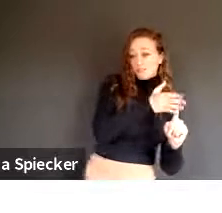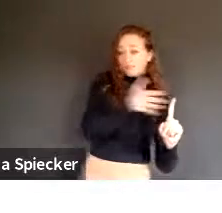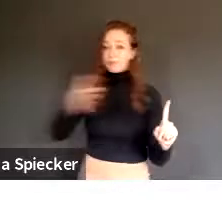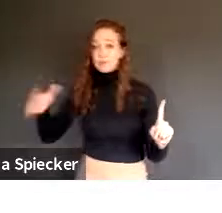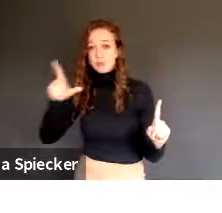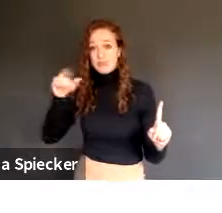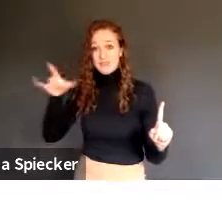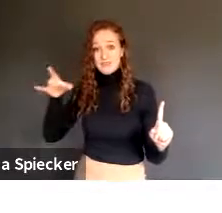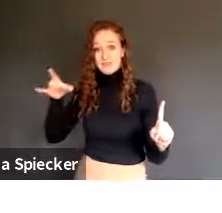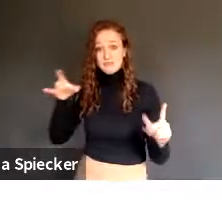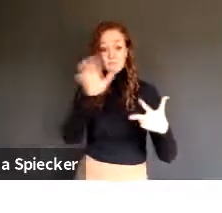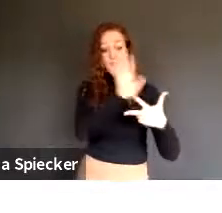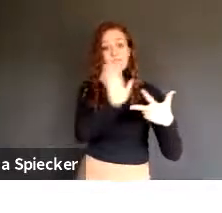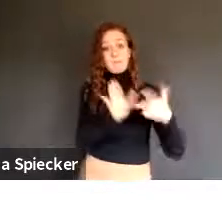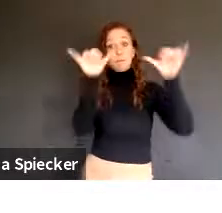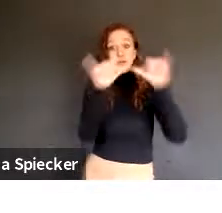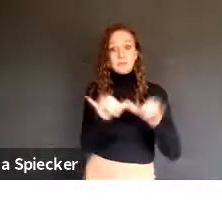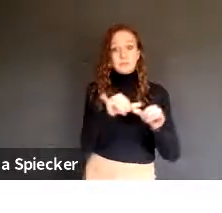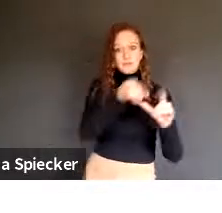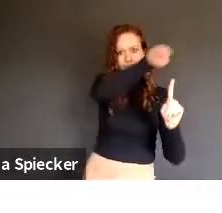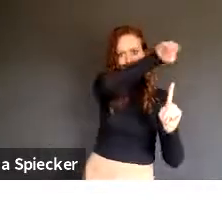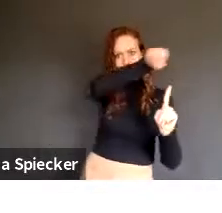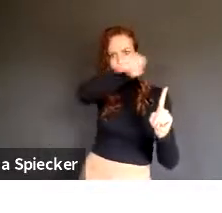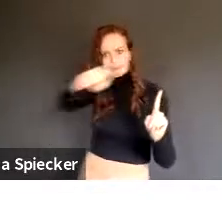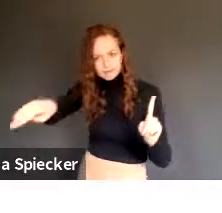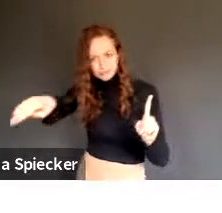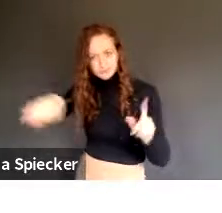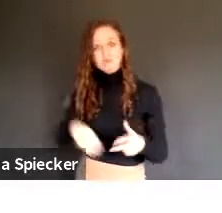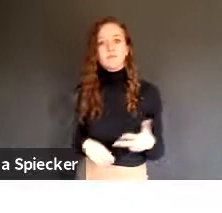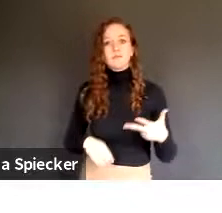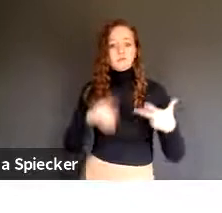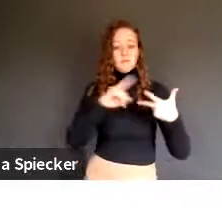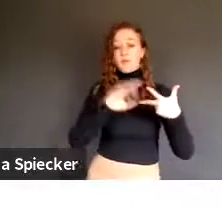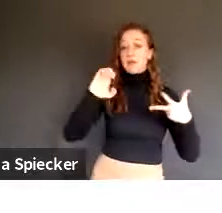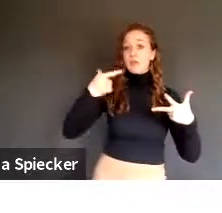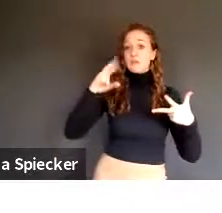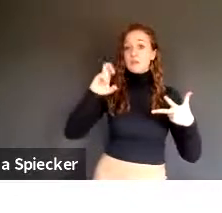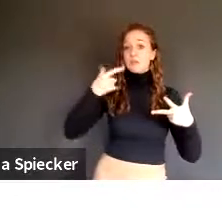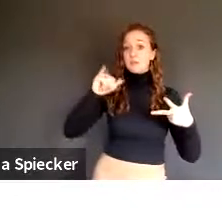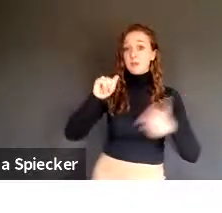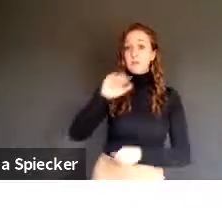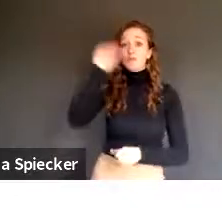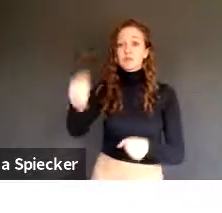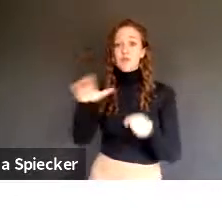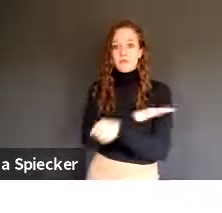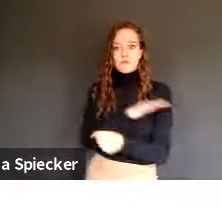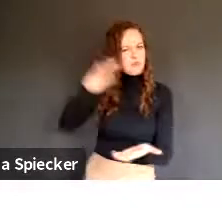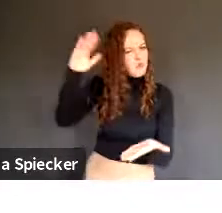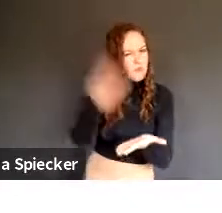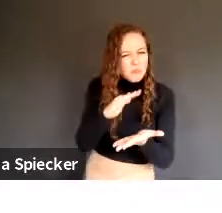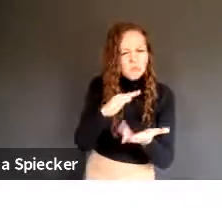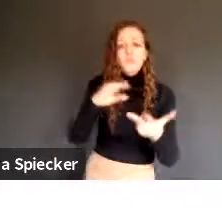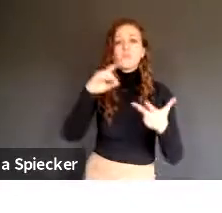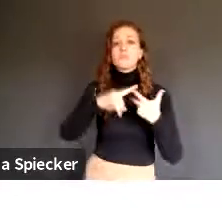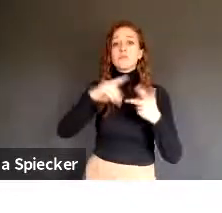Looking now at the two other kelp species, from 2016 to 2018, their metrics generally declined as well. Egregia had low